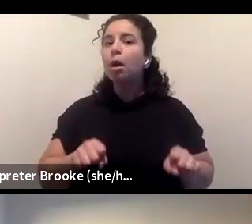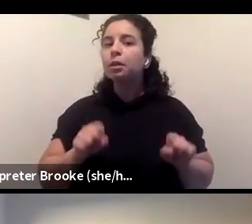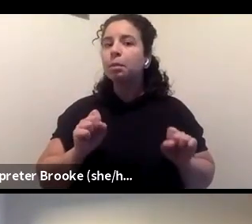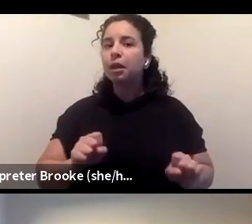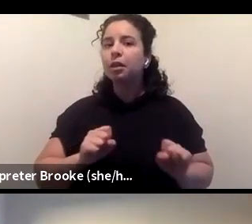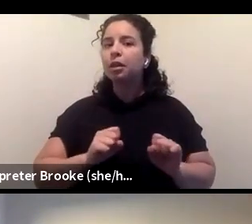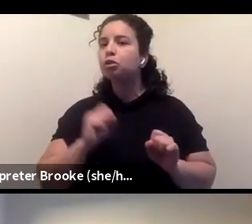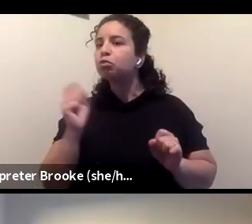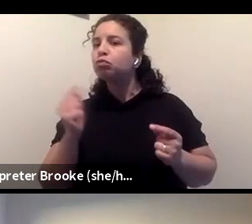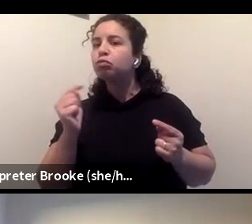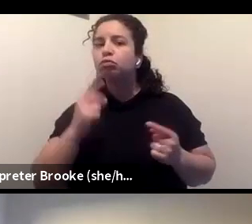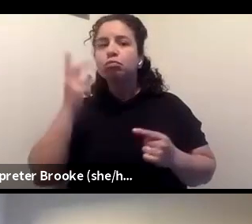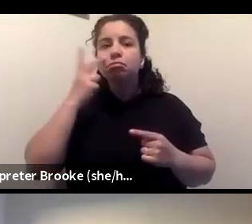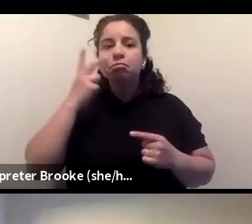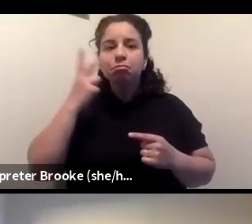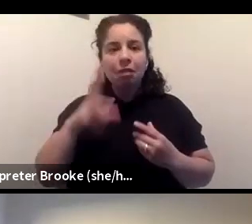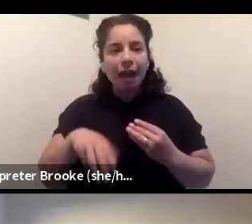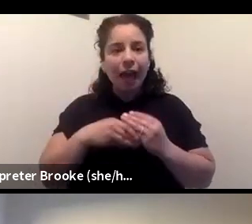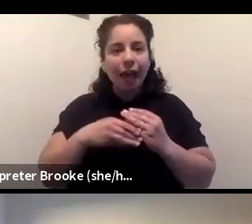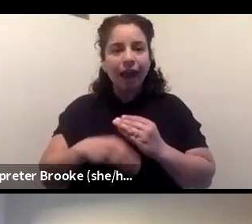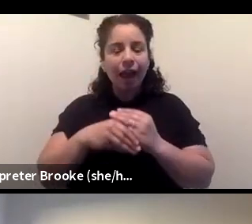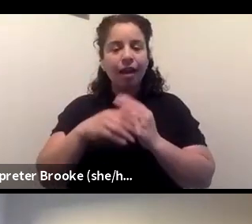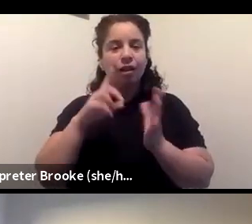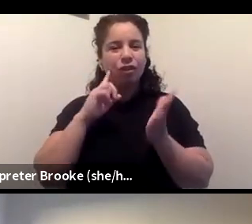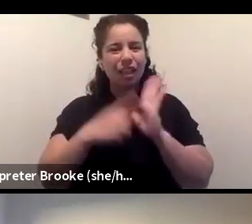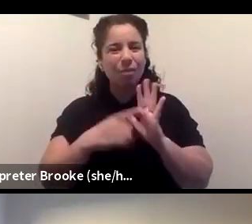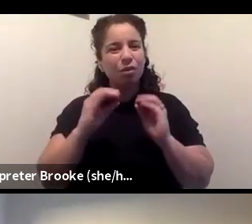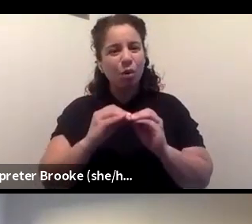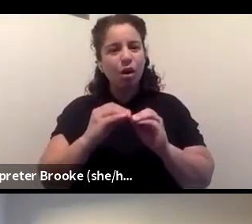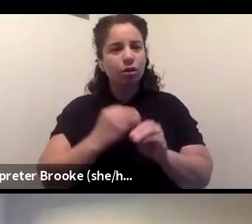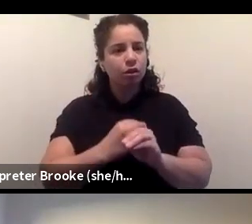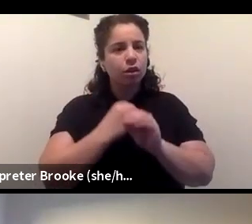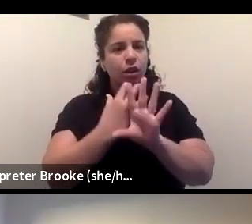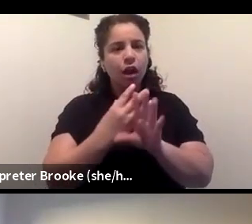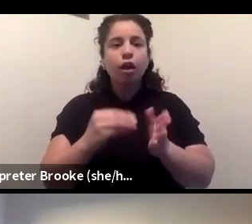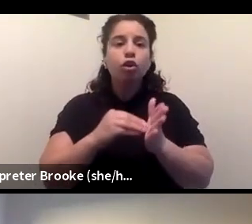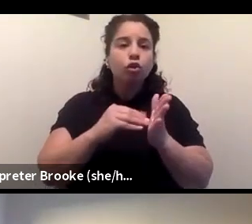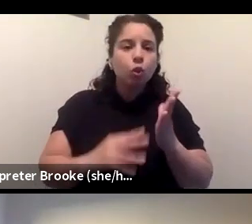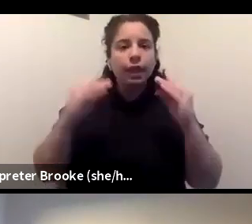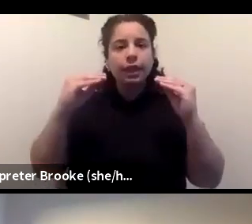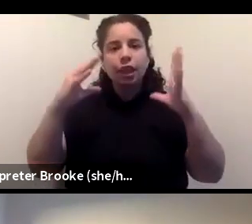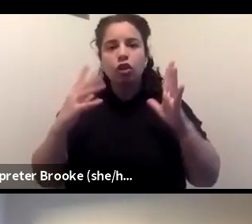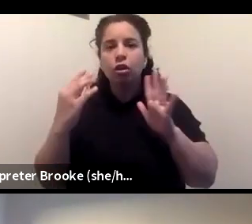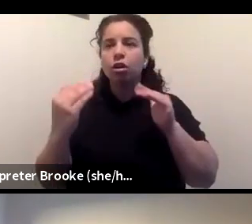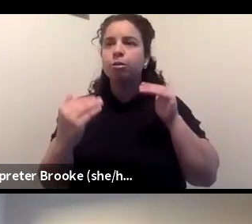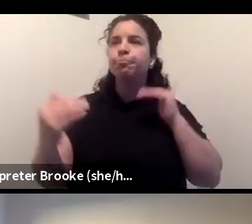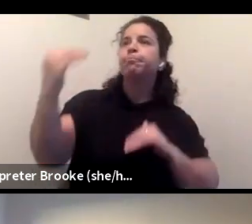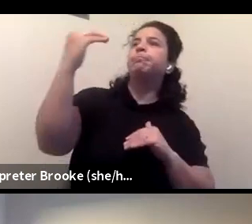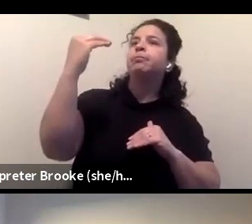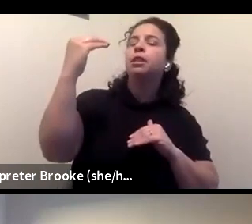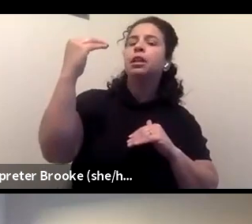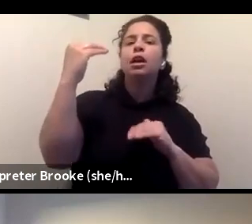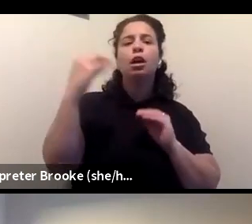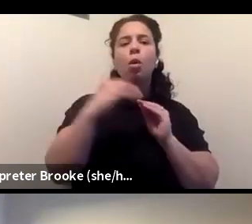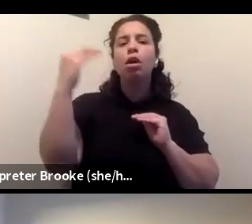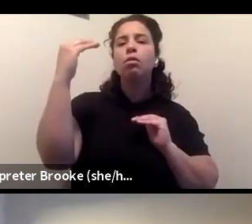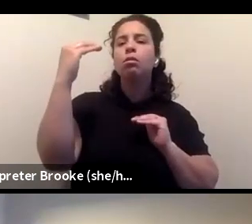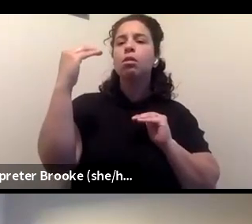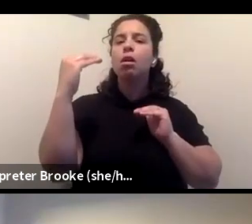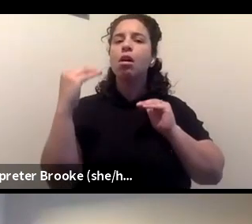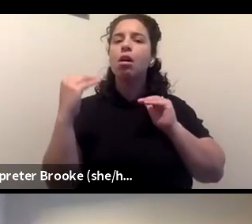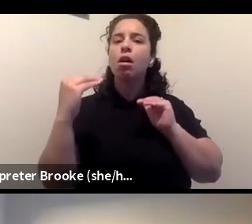for like that kind of student teacher like hierarchy dynamic to kind of like flatten a bit and